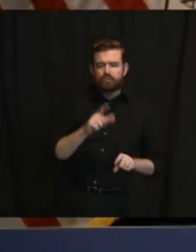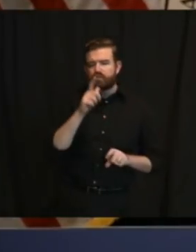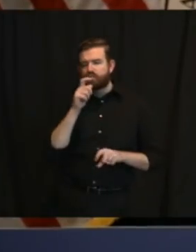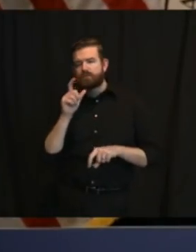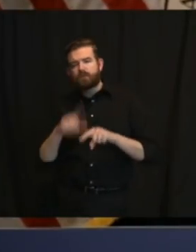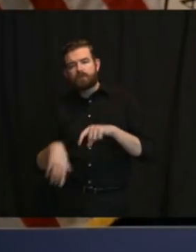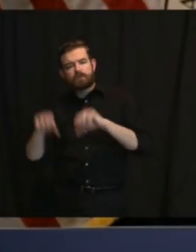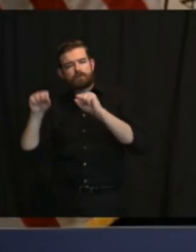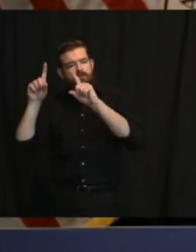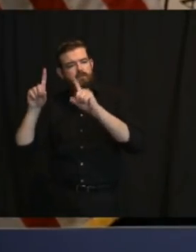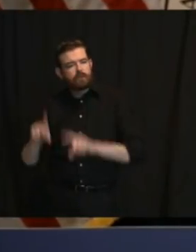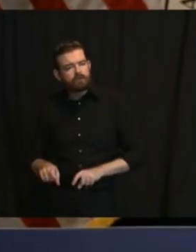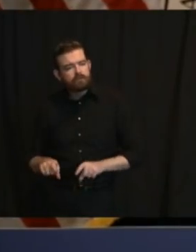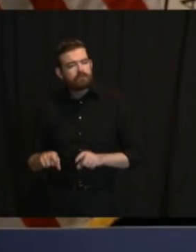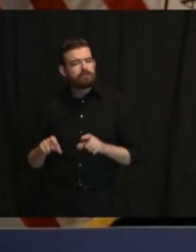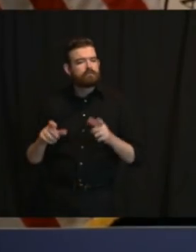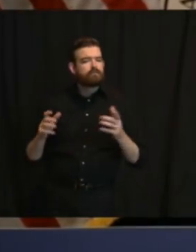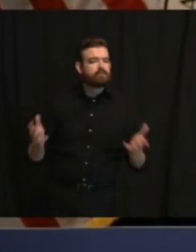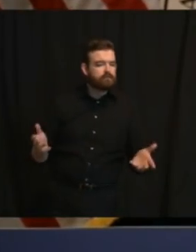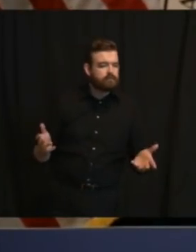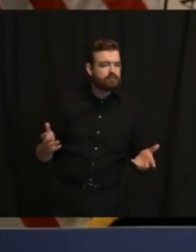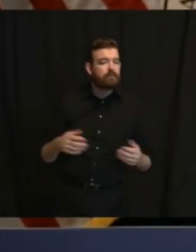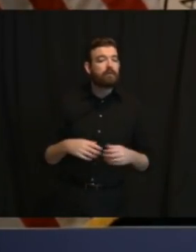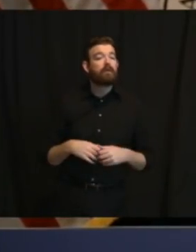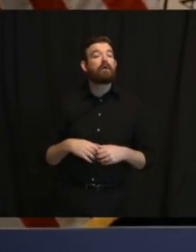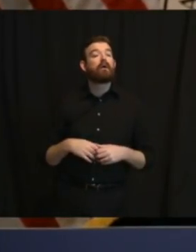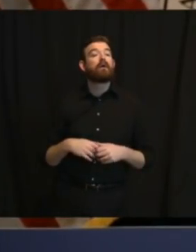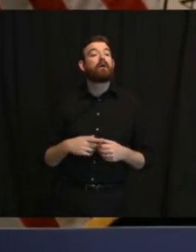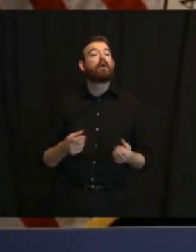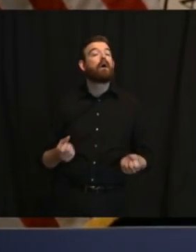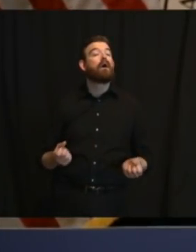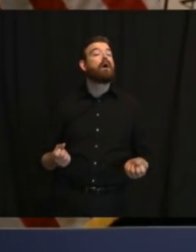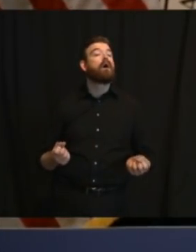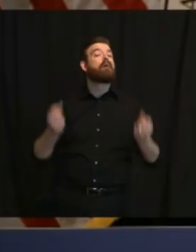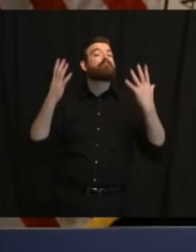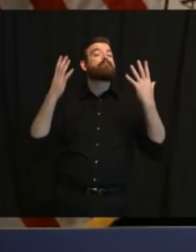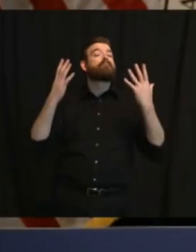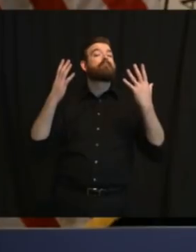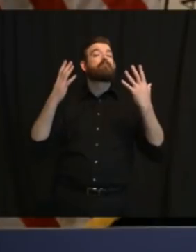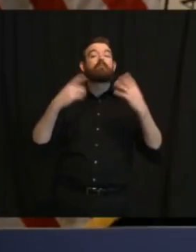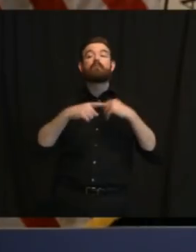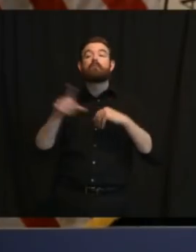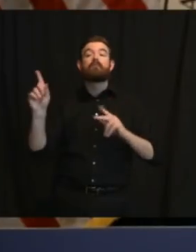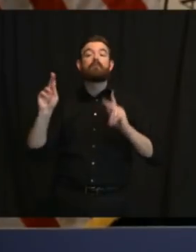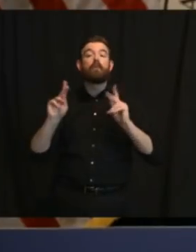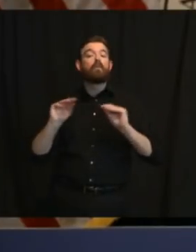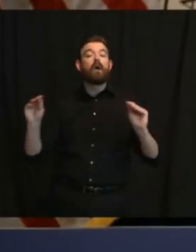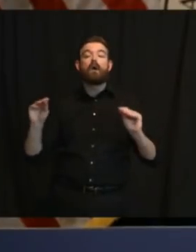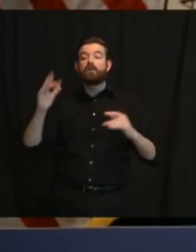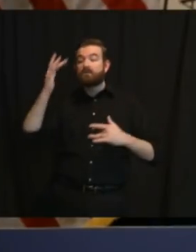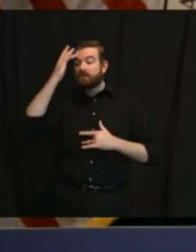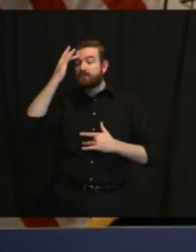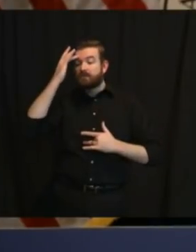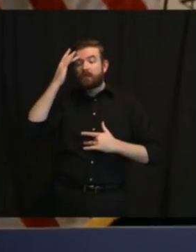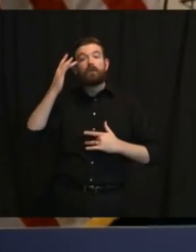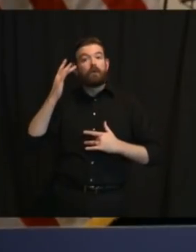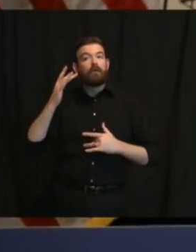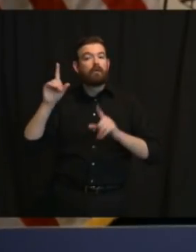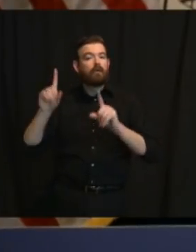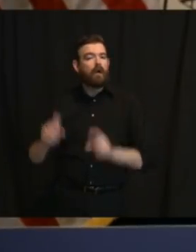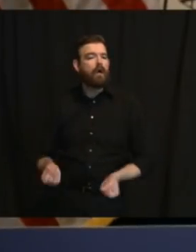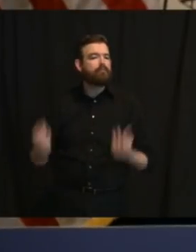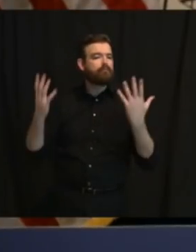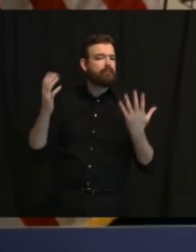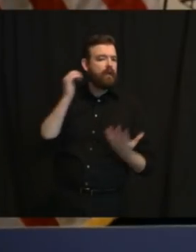to either a bigger population or a bigger geographic region? Yeah, so let's start with Matt, and then Judy and I